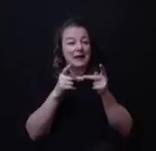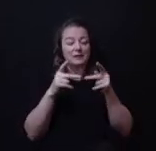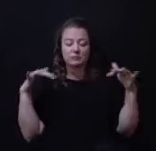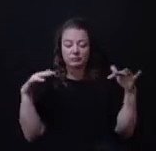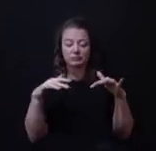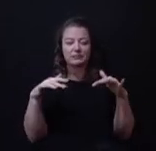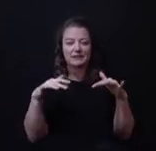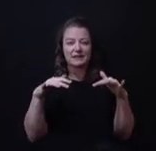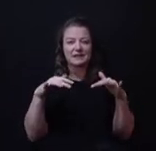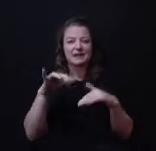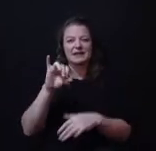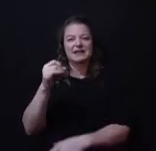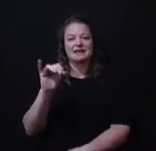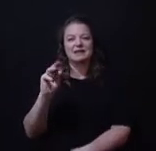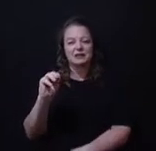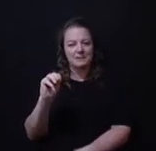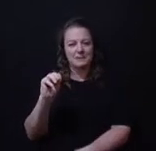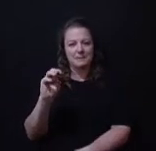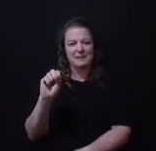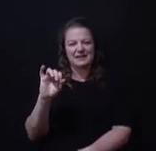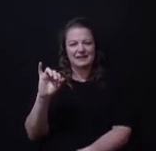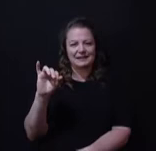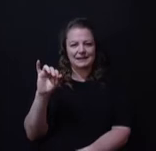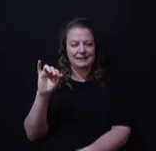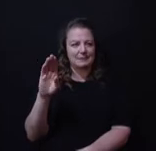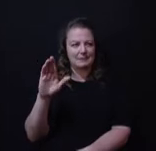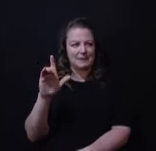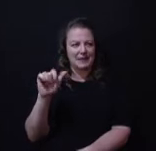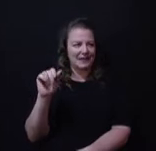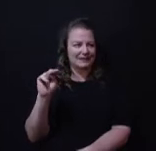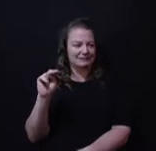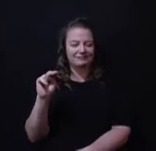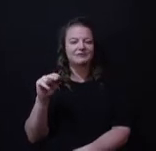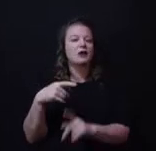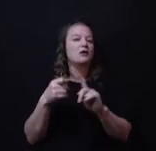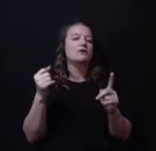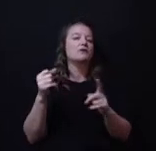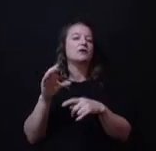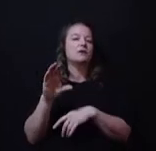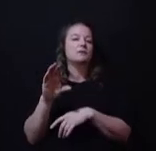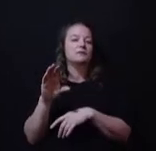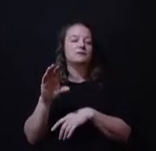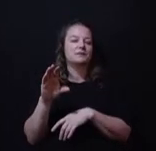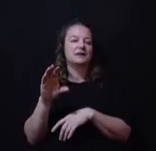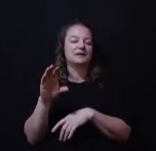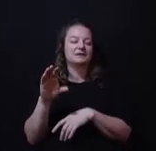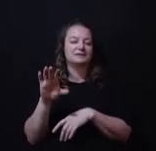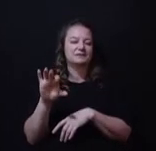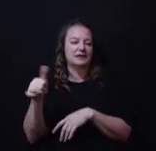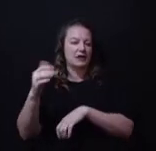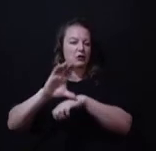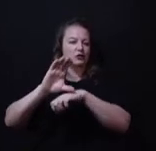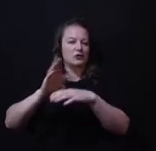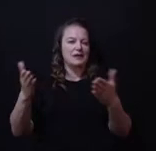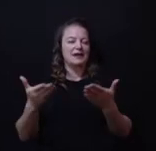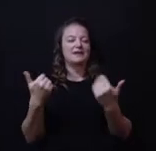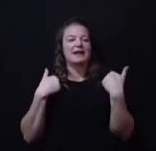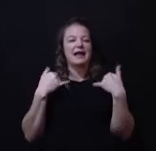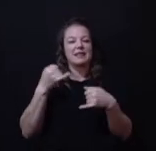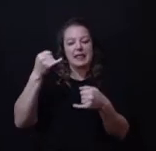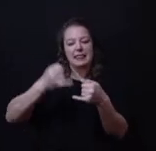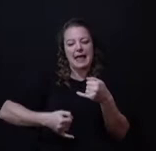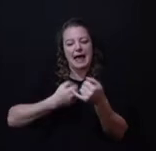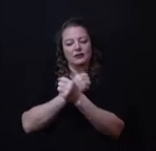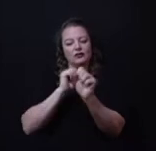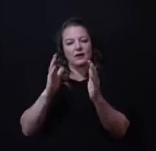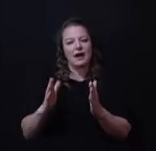Jim Simbla from the Brooklyn Tabernacle was here. He had with him the last survivor from the World Trade